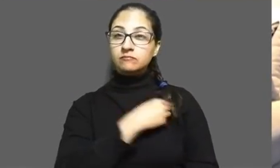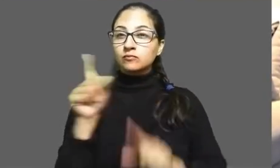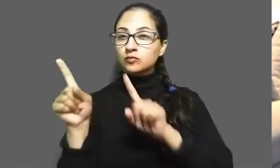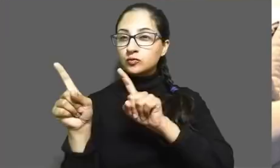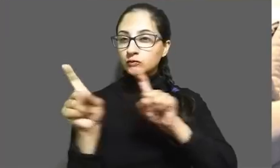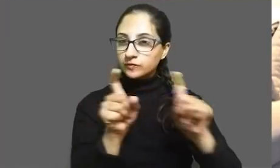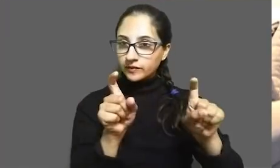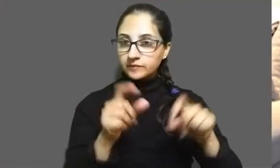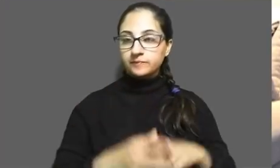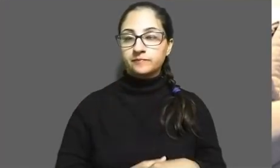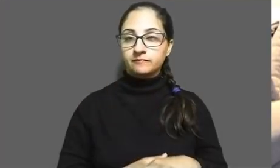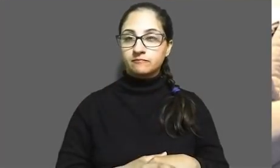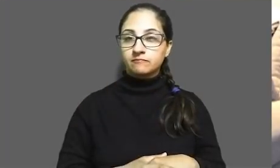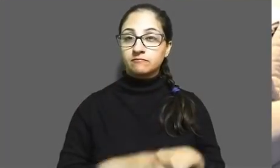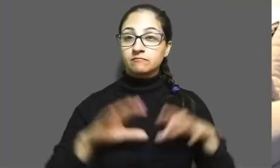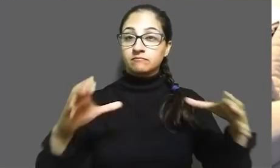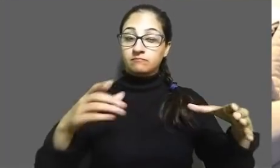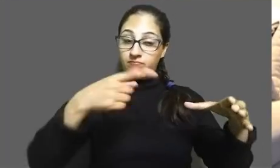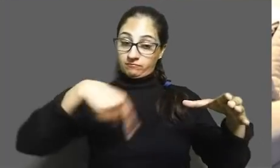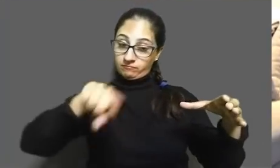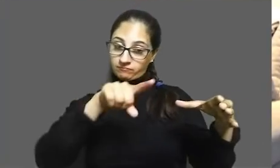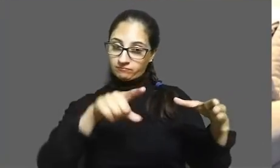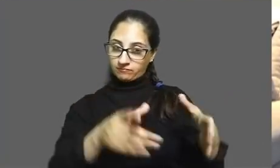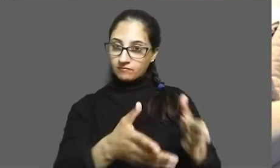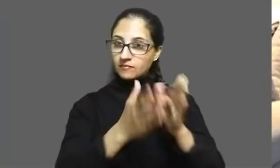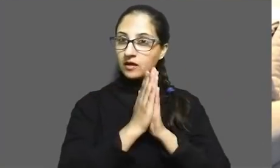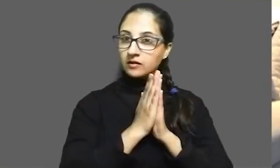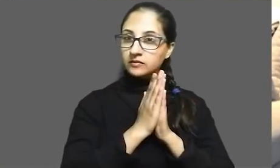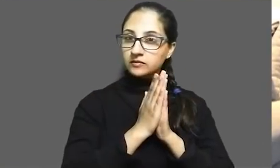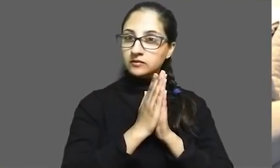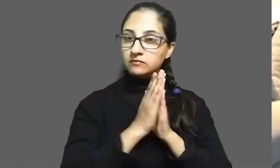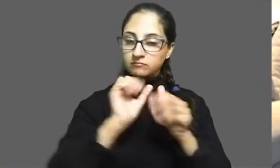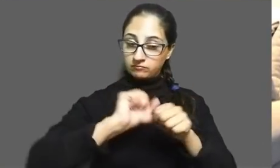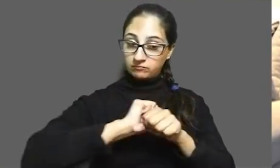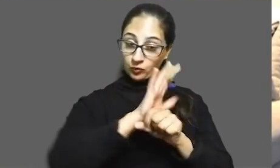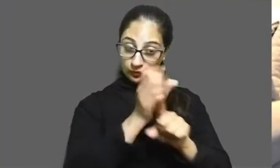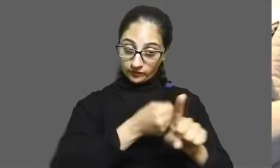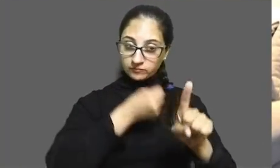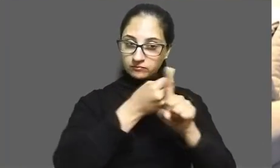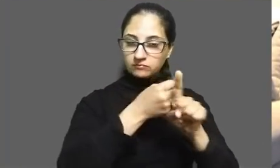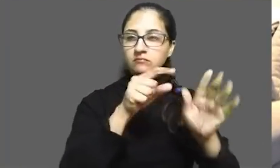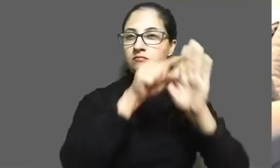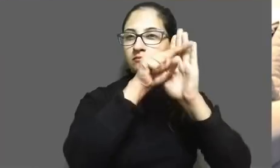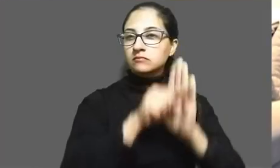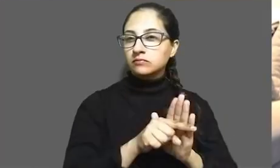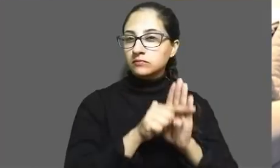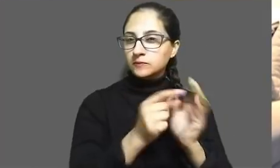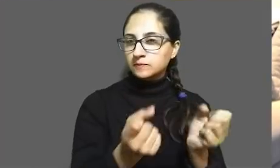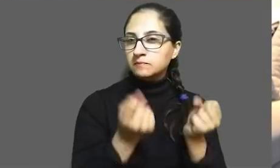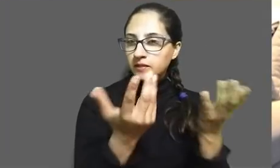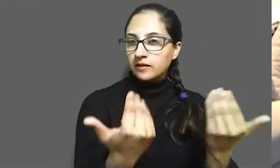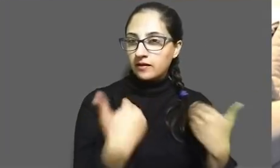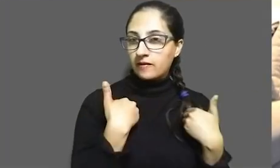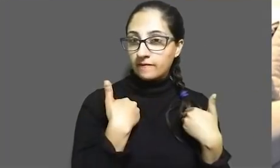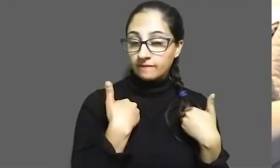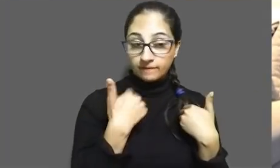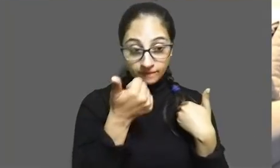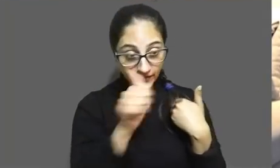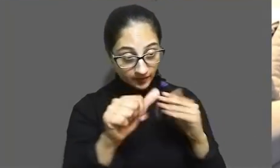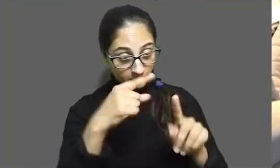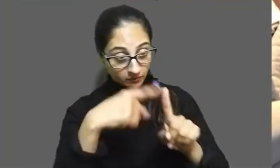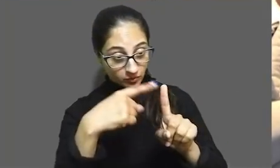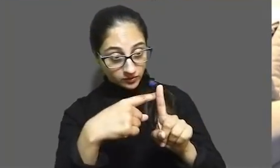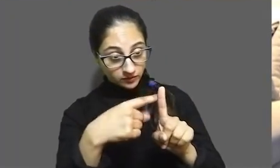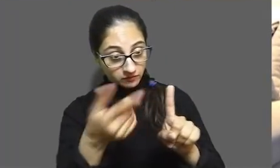Manitoba recently conducted a survey that challenged participants to identify silver linings,